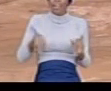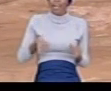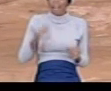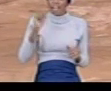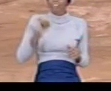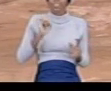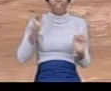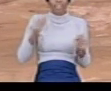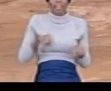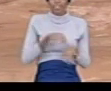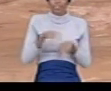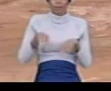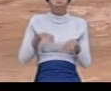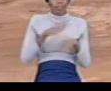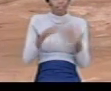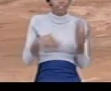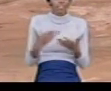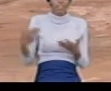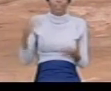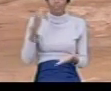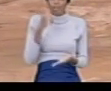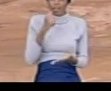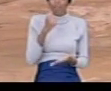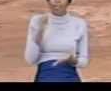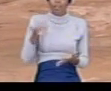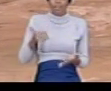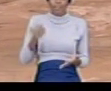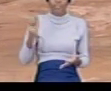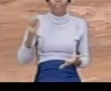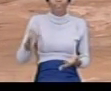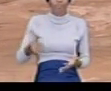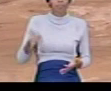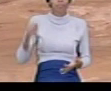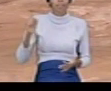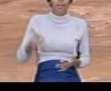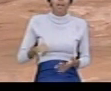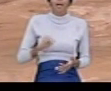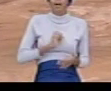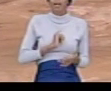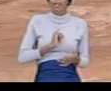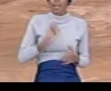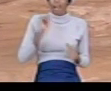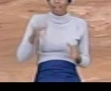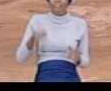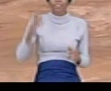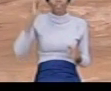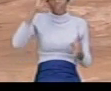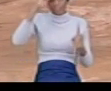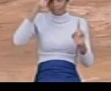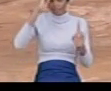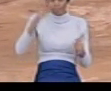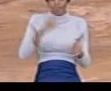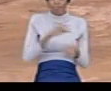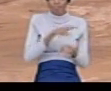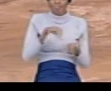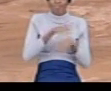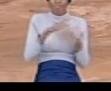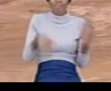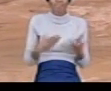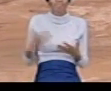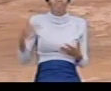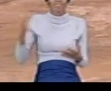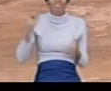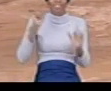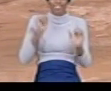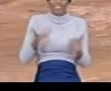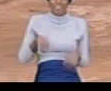oh yes, he can do all things. Oh yes, my God can save sinners, oh yes, he can save sinners. Oh